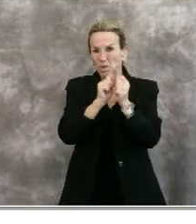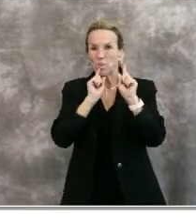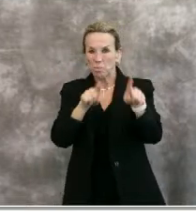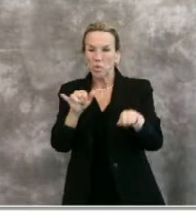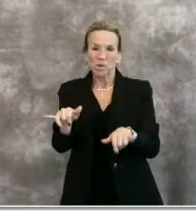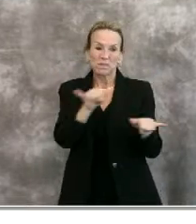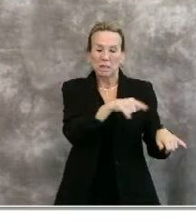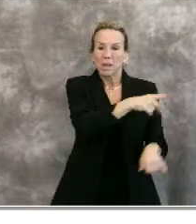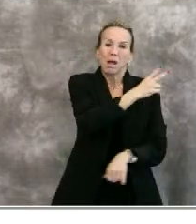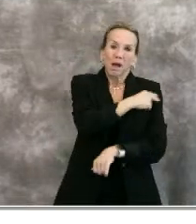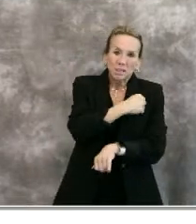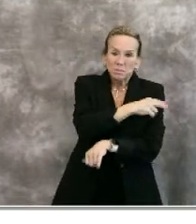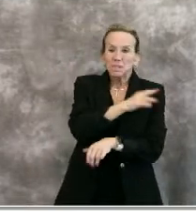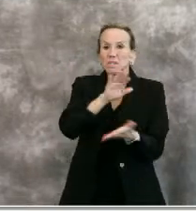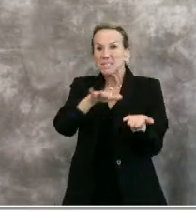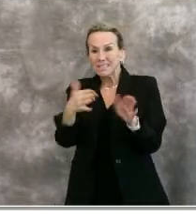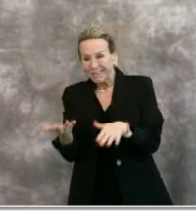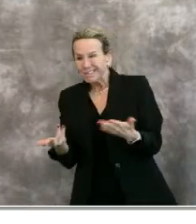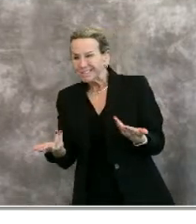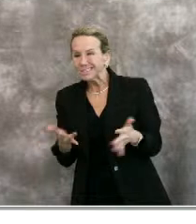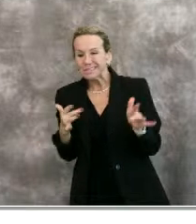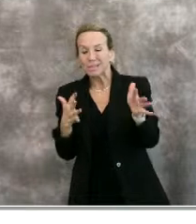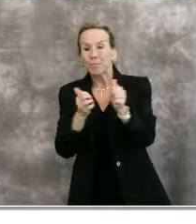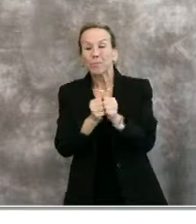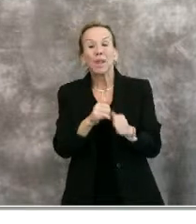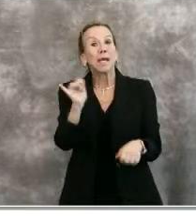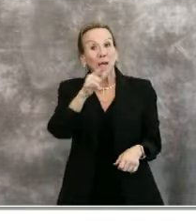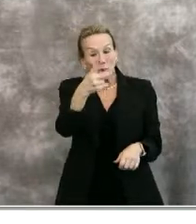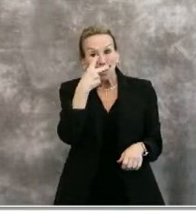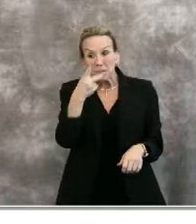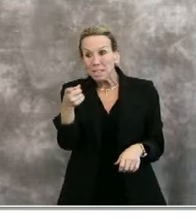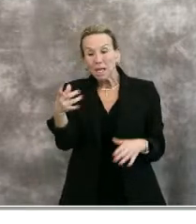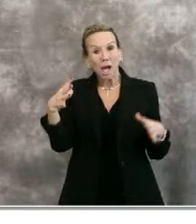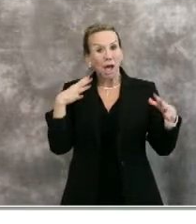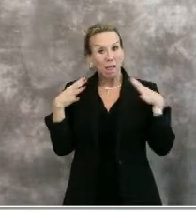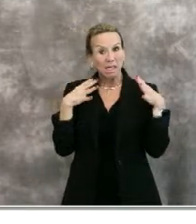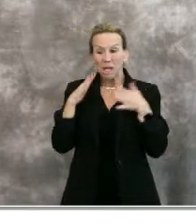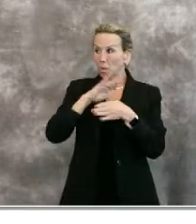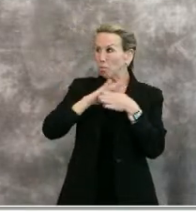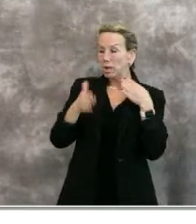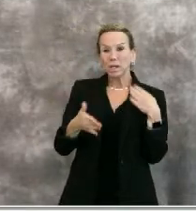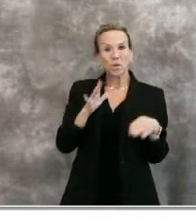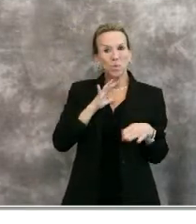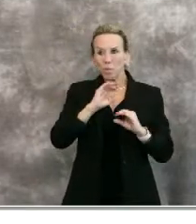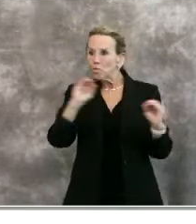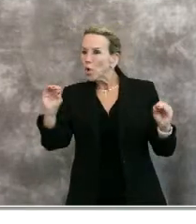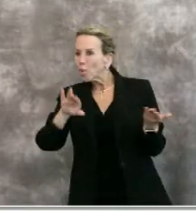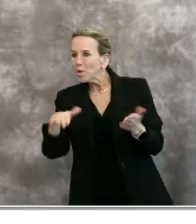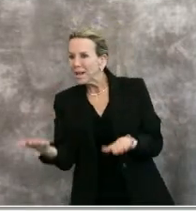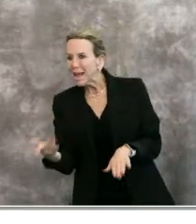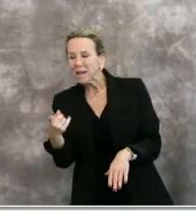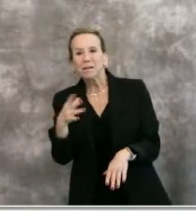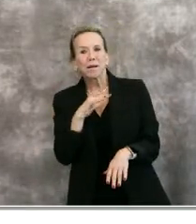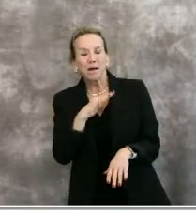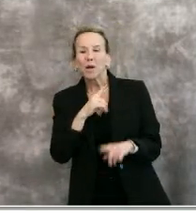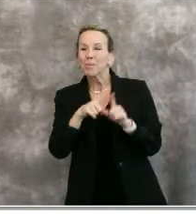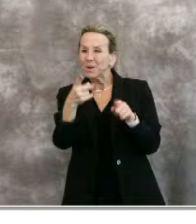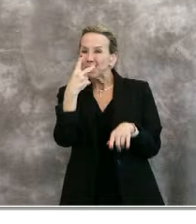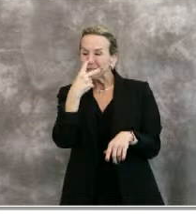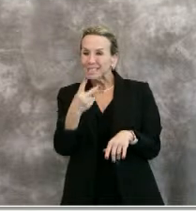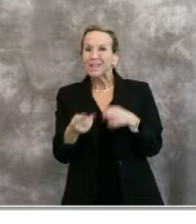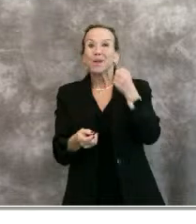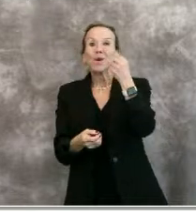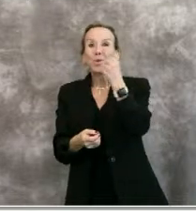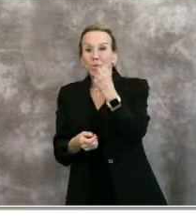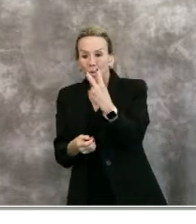here, over the holiday weekend, no deaths reported, but you can see 12 and 7 deaths